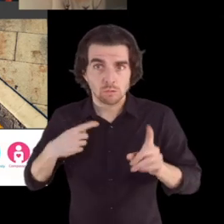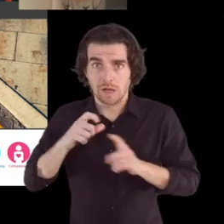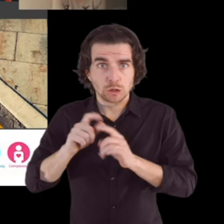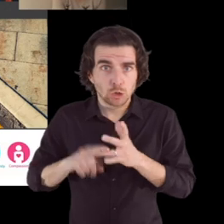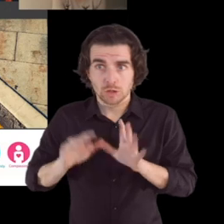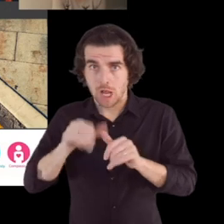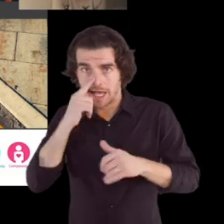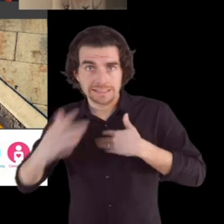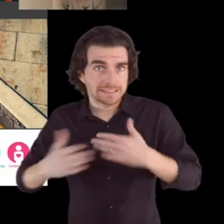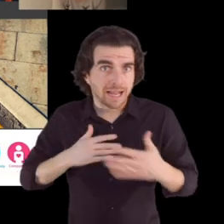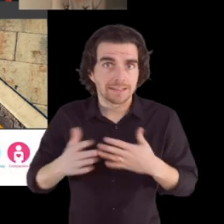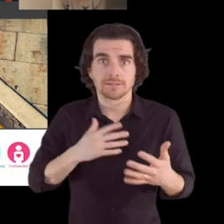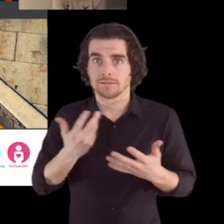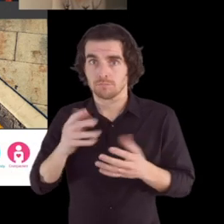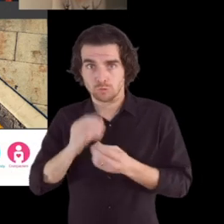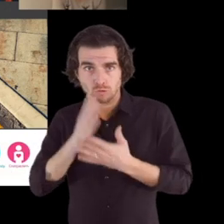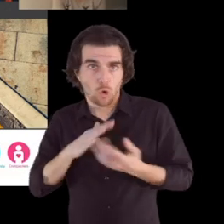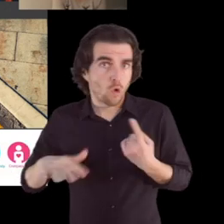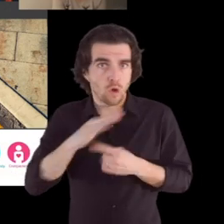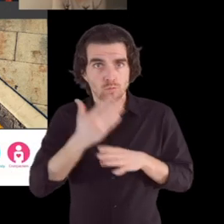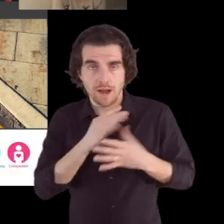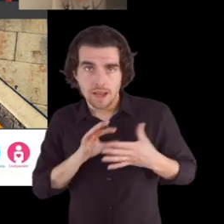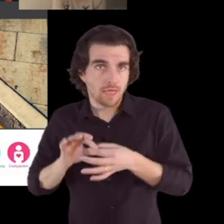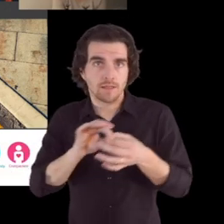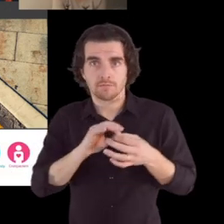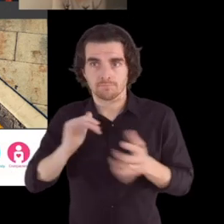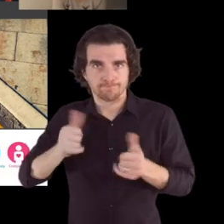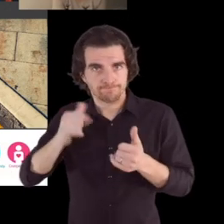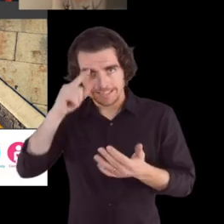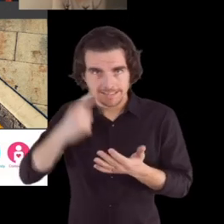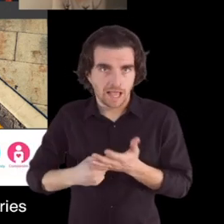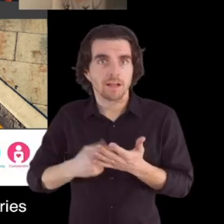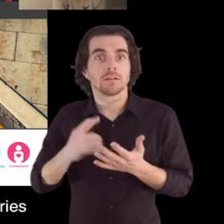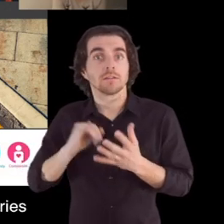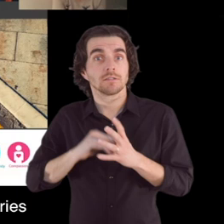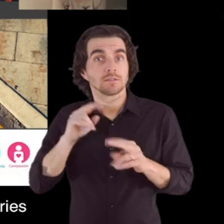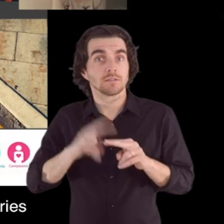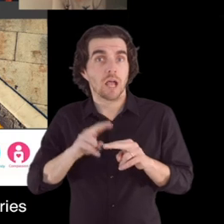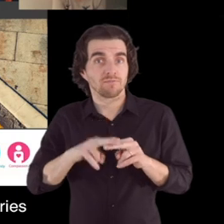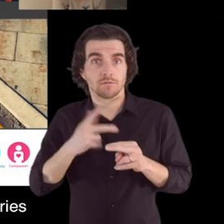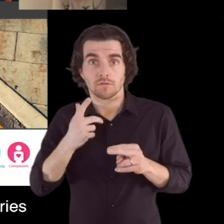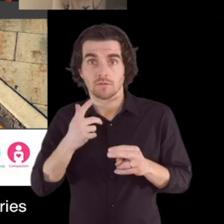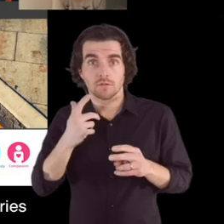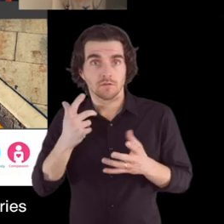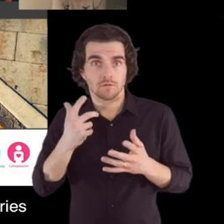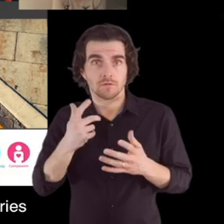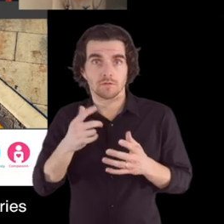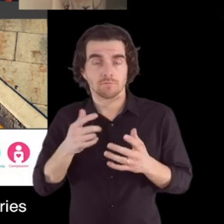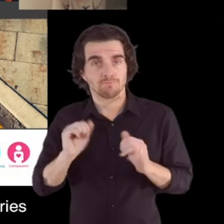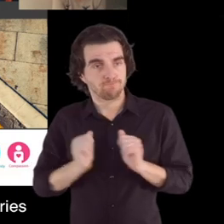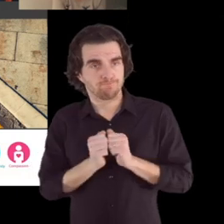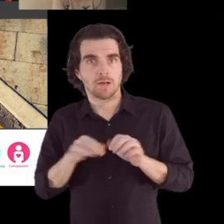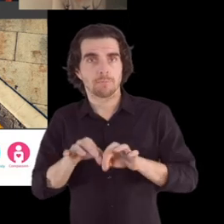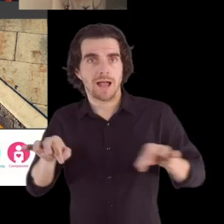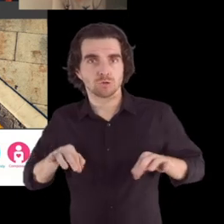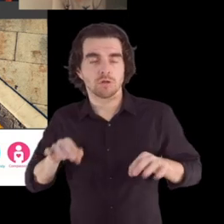do? How do we deal with this? And trying to ensure everyone's working collaboratively to make decisions. And staff do tend to lose usual